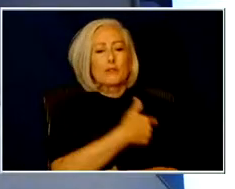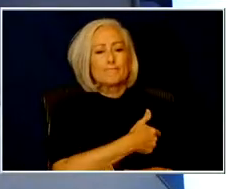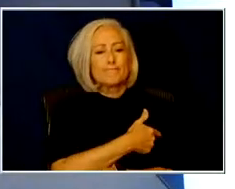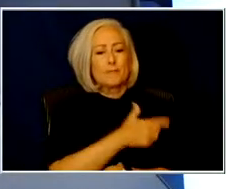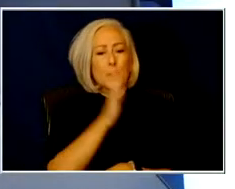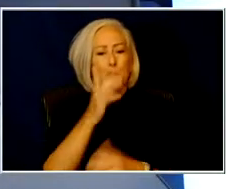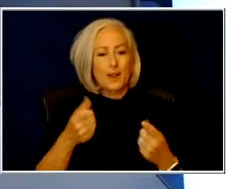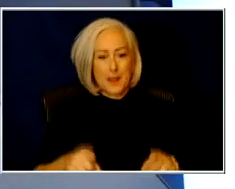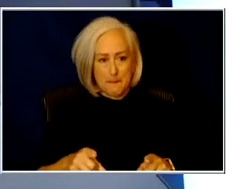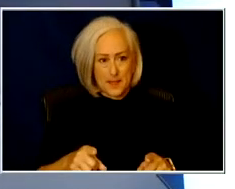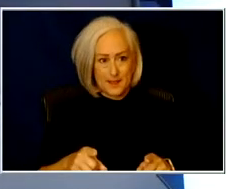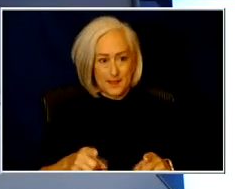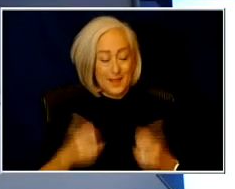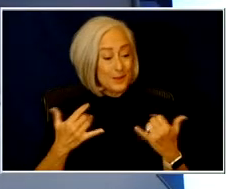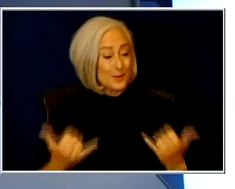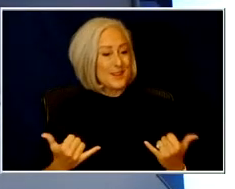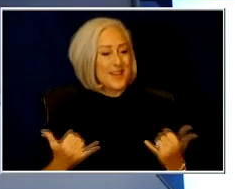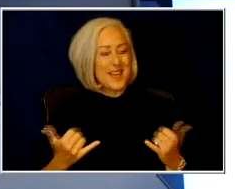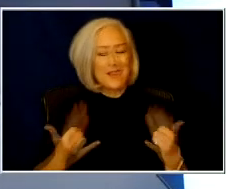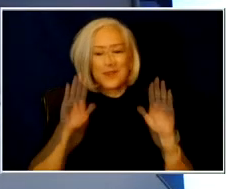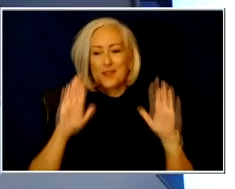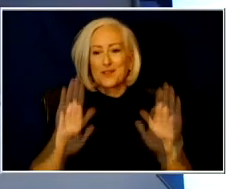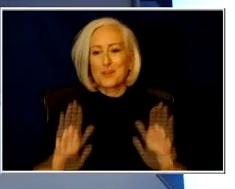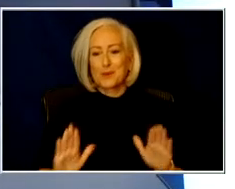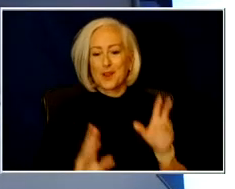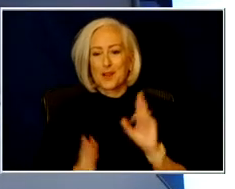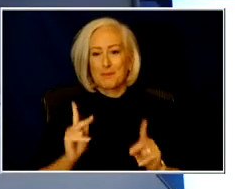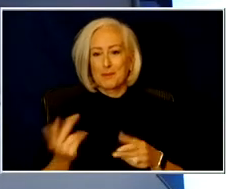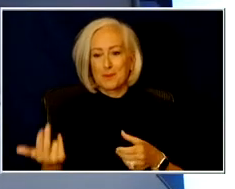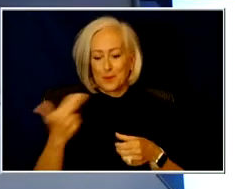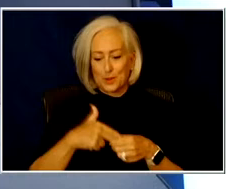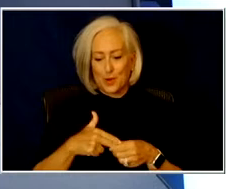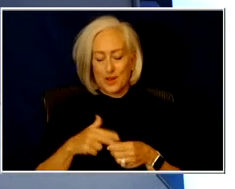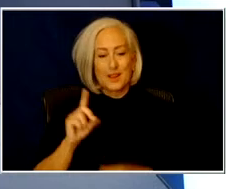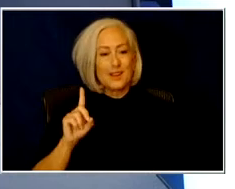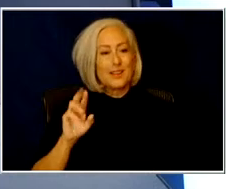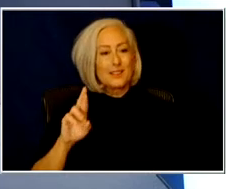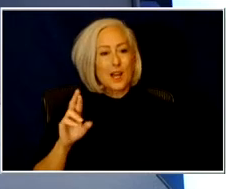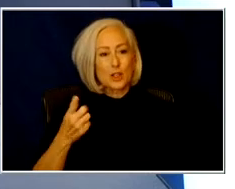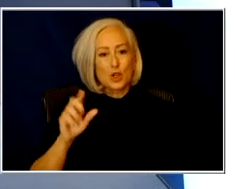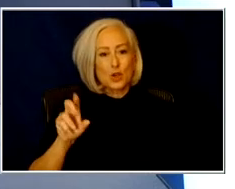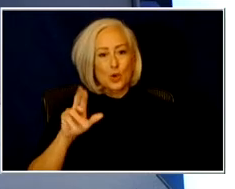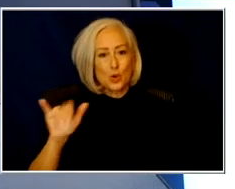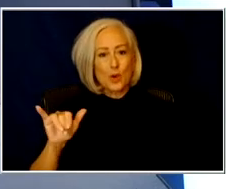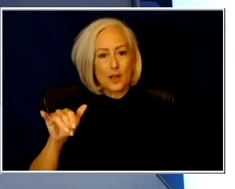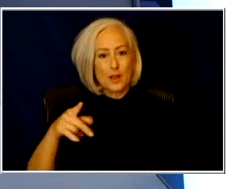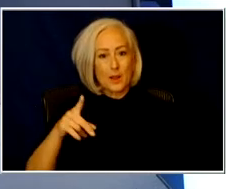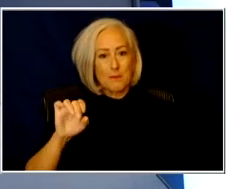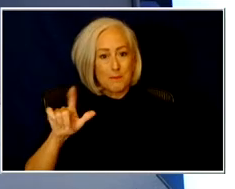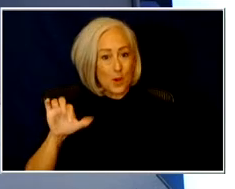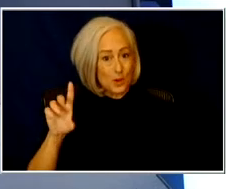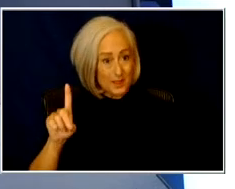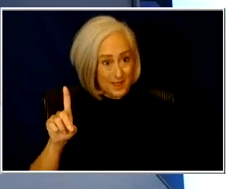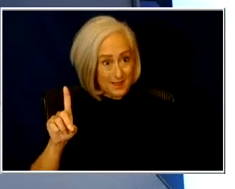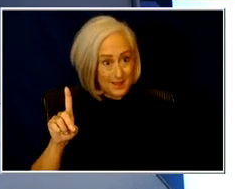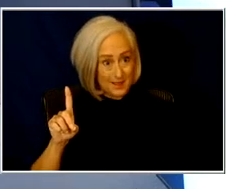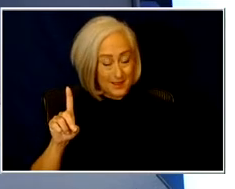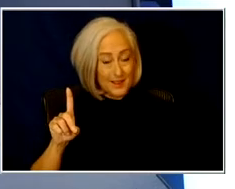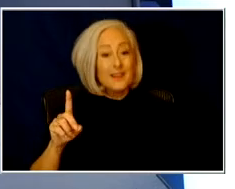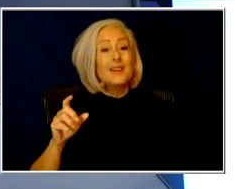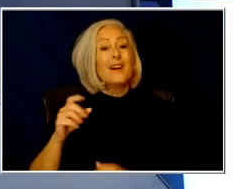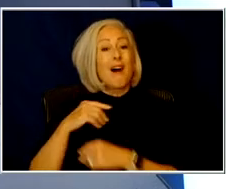and help us with that today we want to welcome back Dr Gregory Poland joining us virtually he's an infectious disease physician at Mayo Clinic